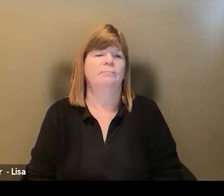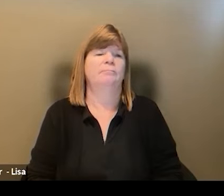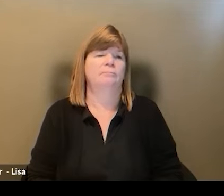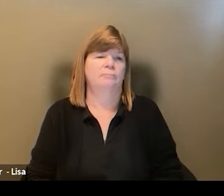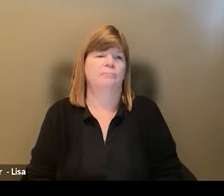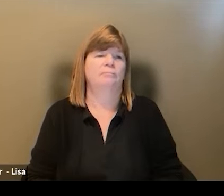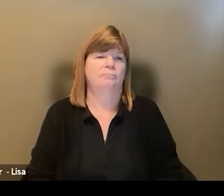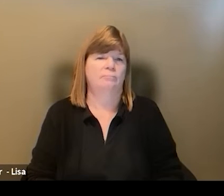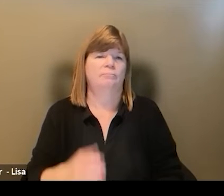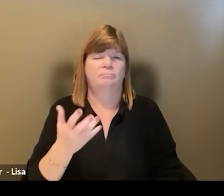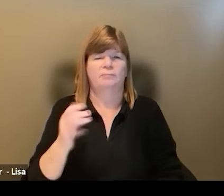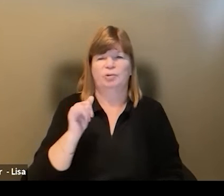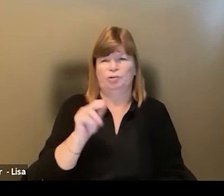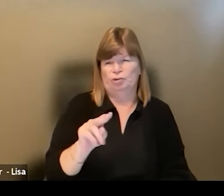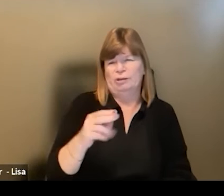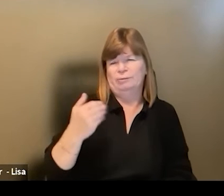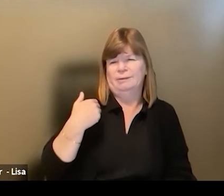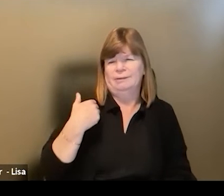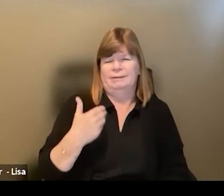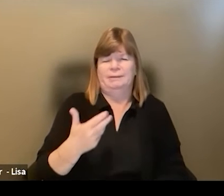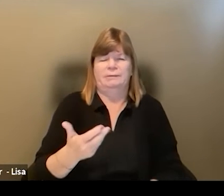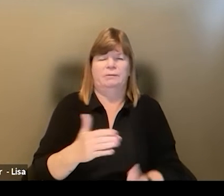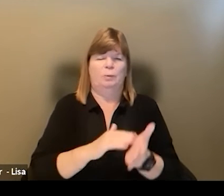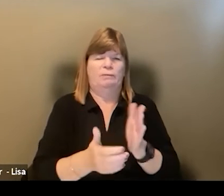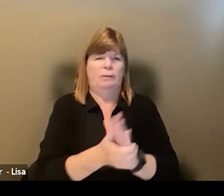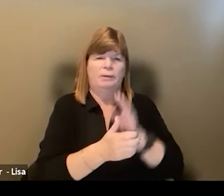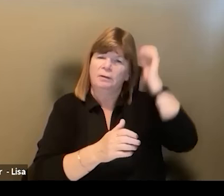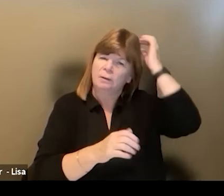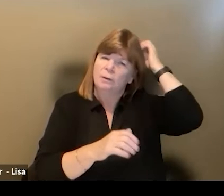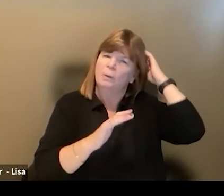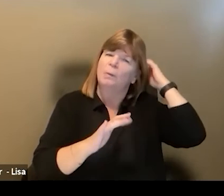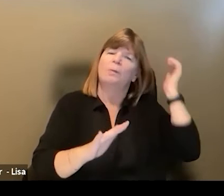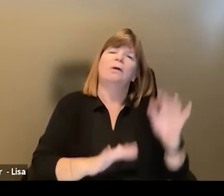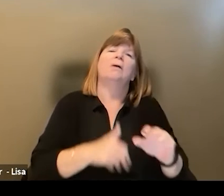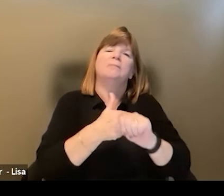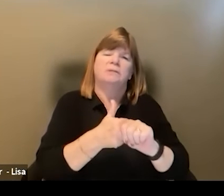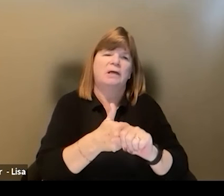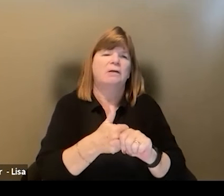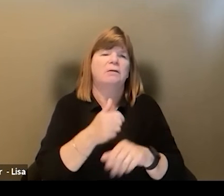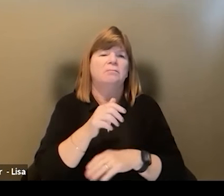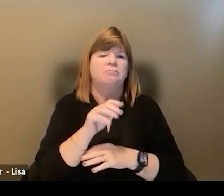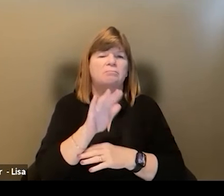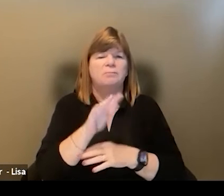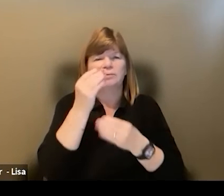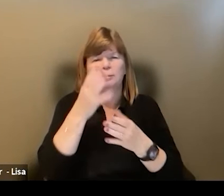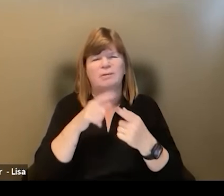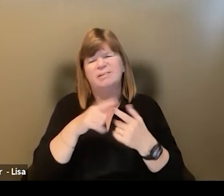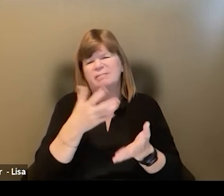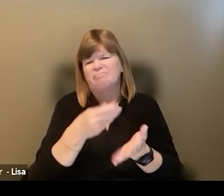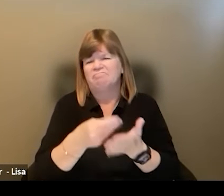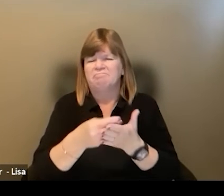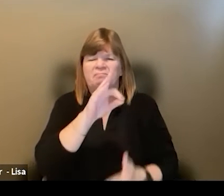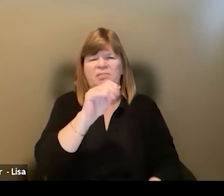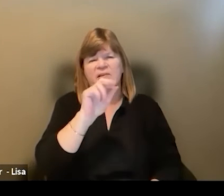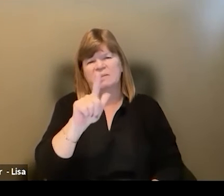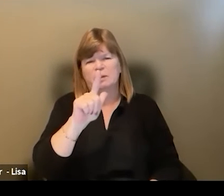Additionally, in the January waiver amendment, updated the cost neutrality information, which is a fiscal measure that